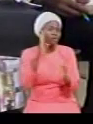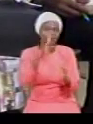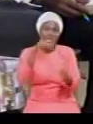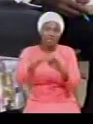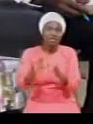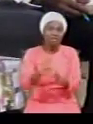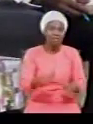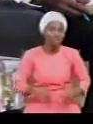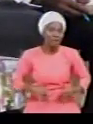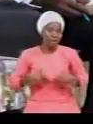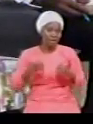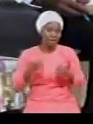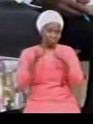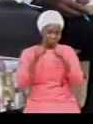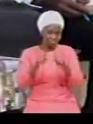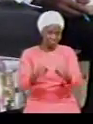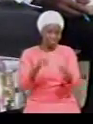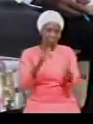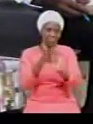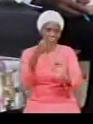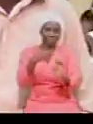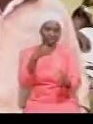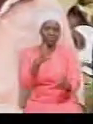in Jesus' name.